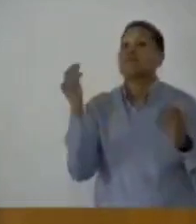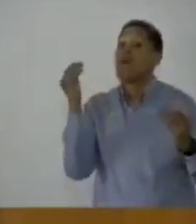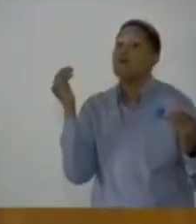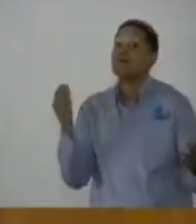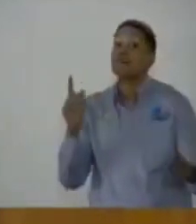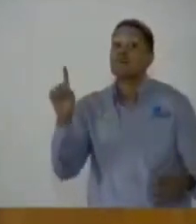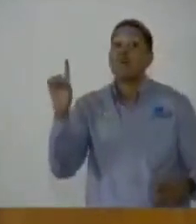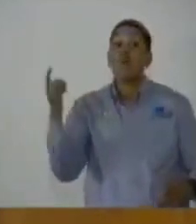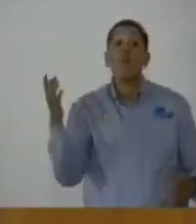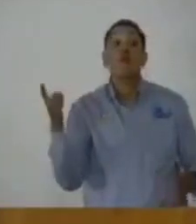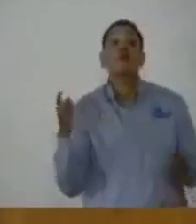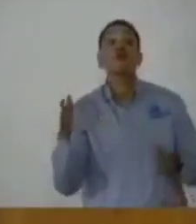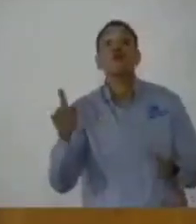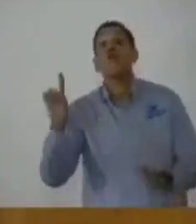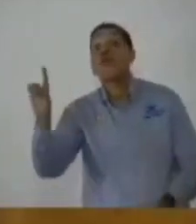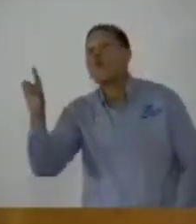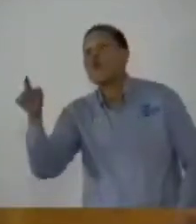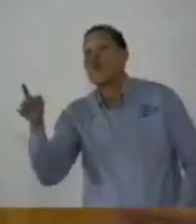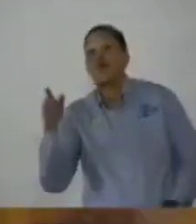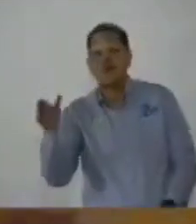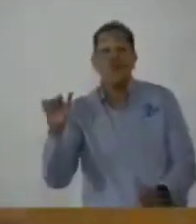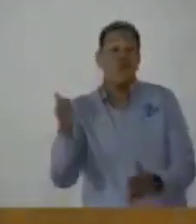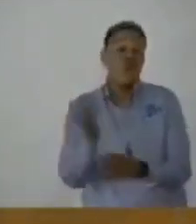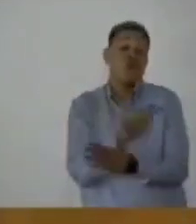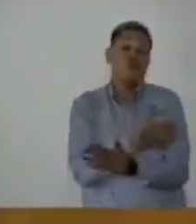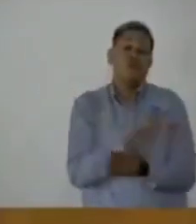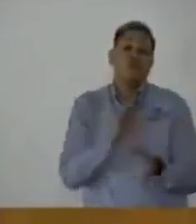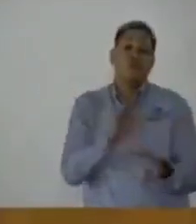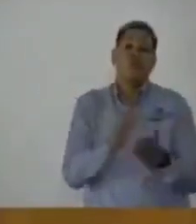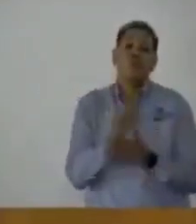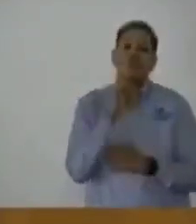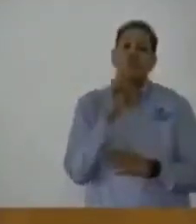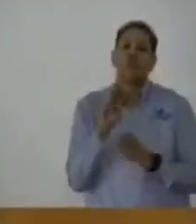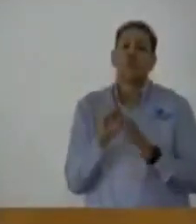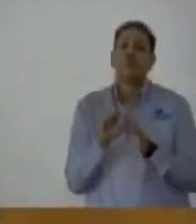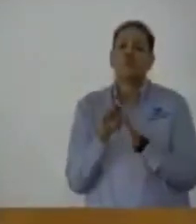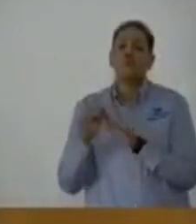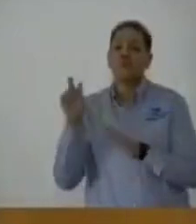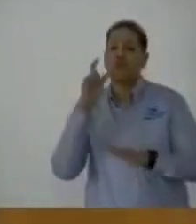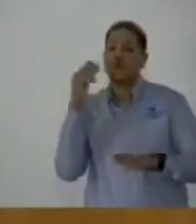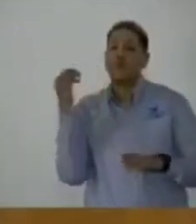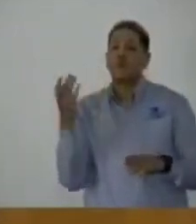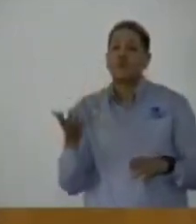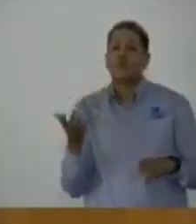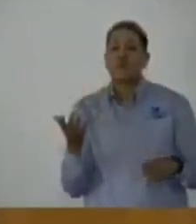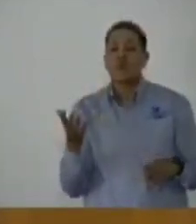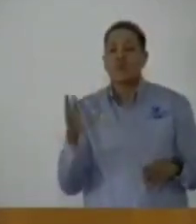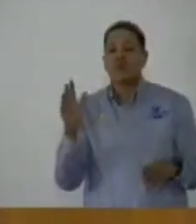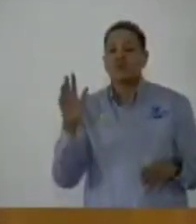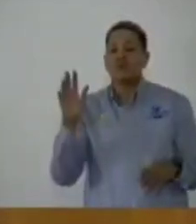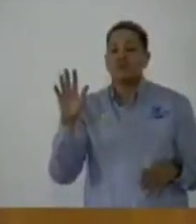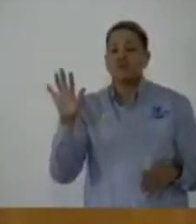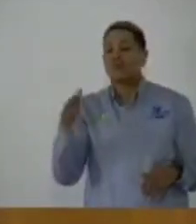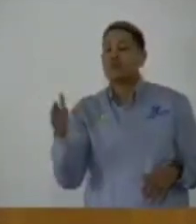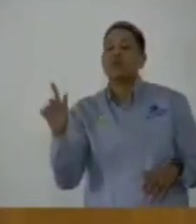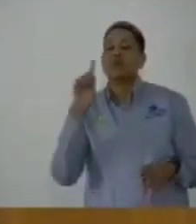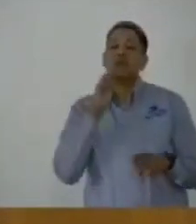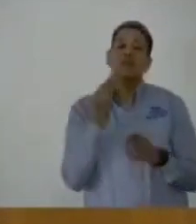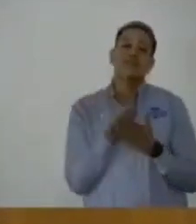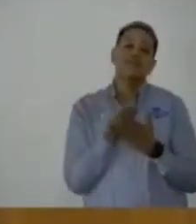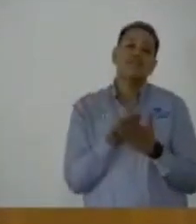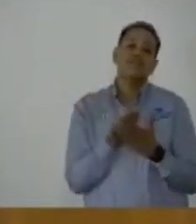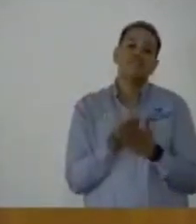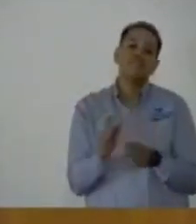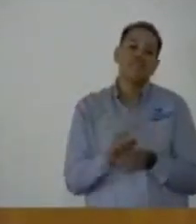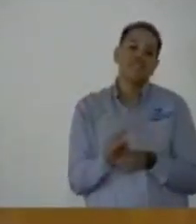that their way is the only way, buttressed by some media practitioners who throw around willy-nilly the